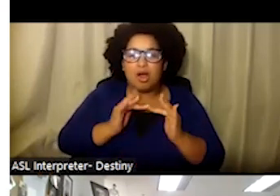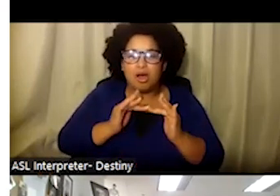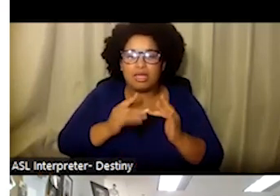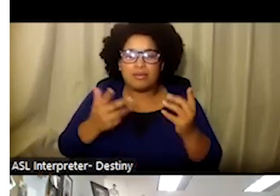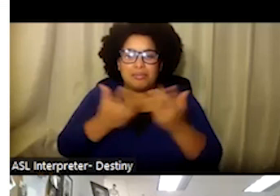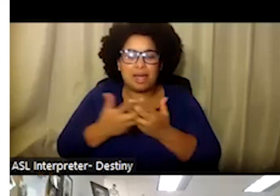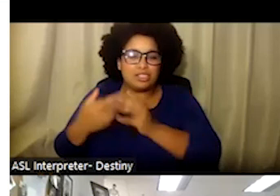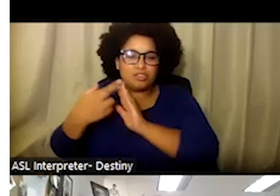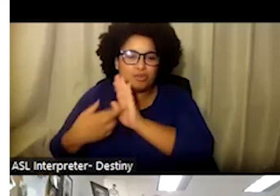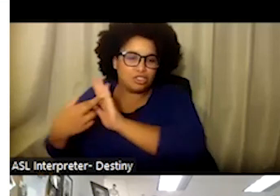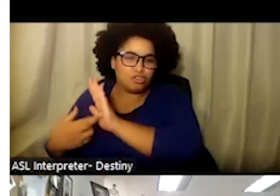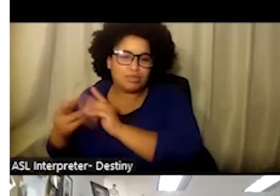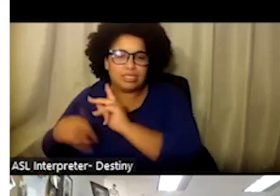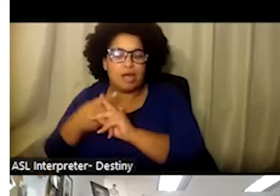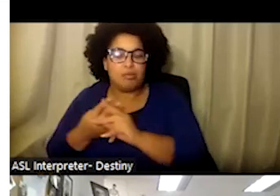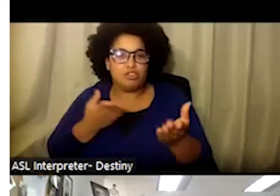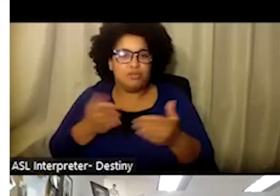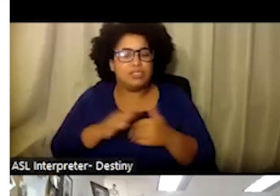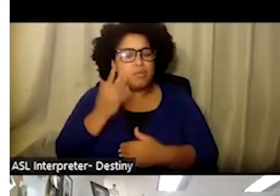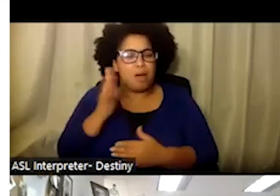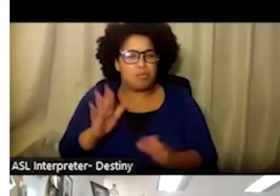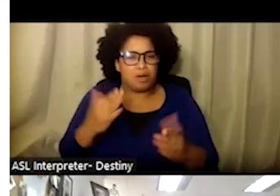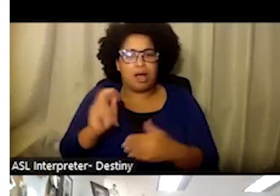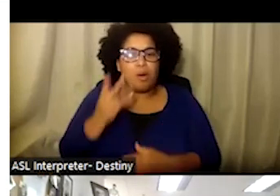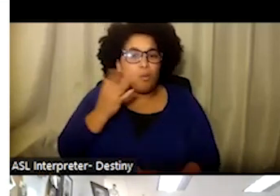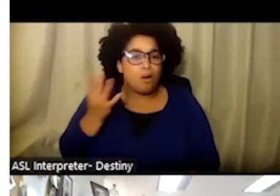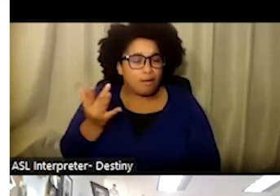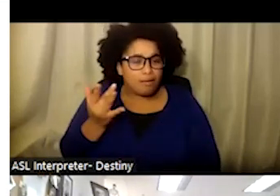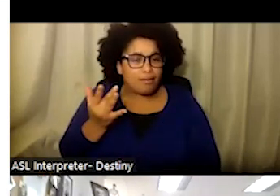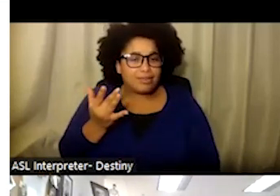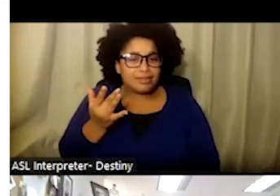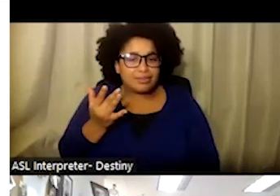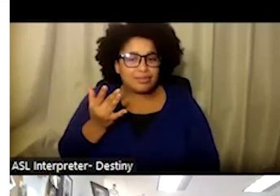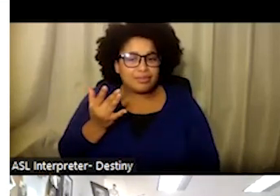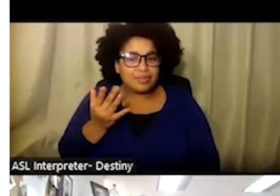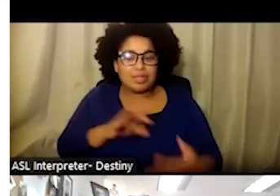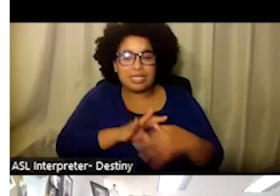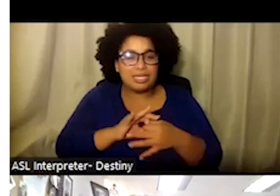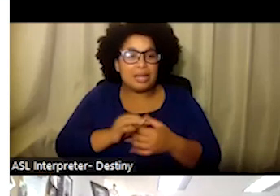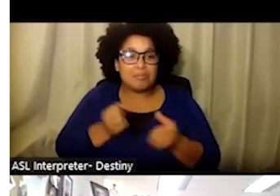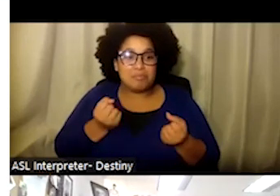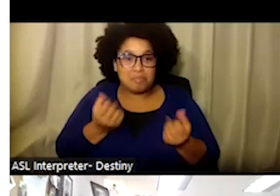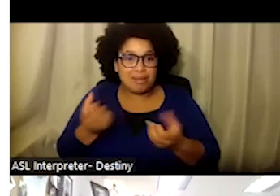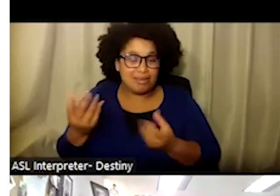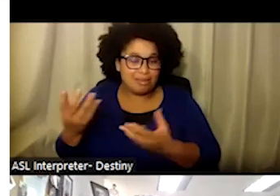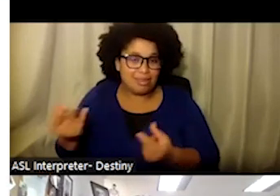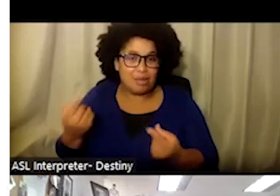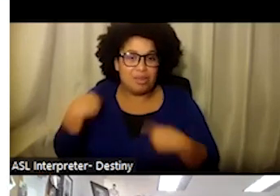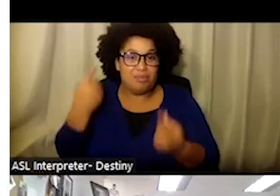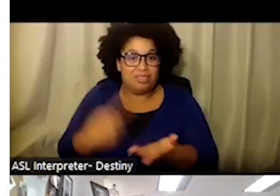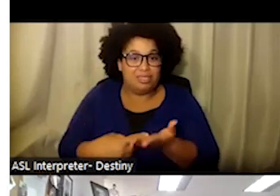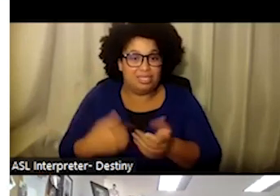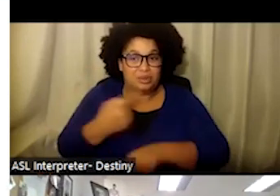services. And I bring these up because I am happy to report that I did want to link that there are many things that we're talking about